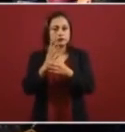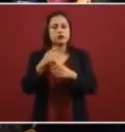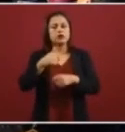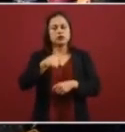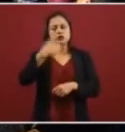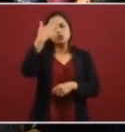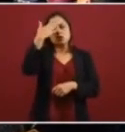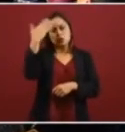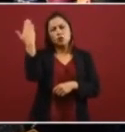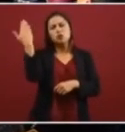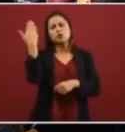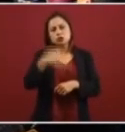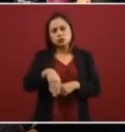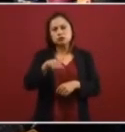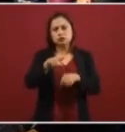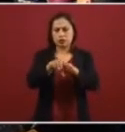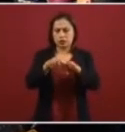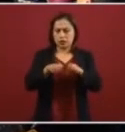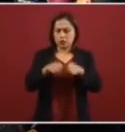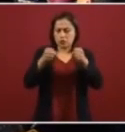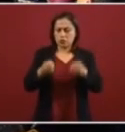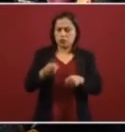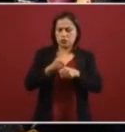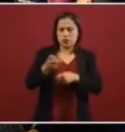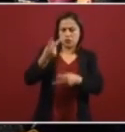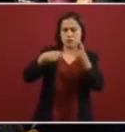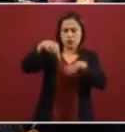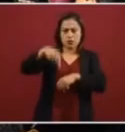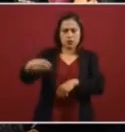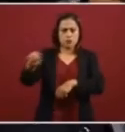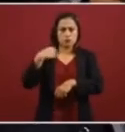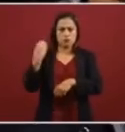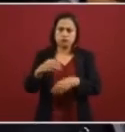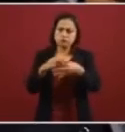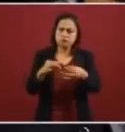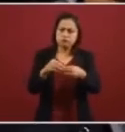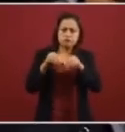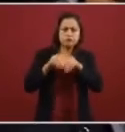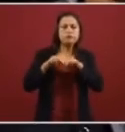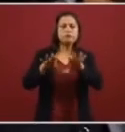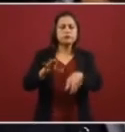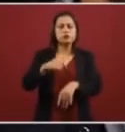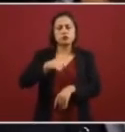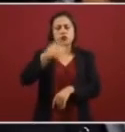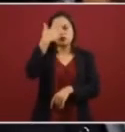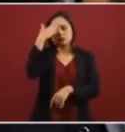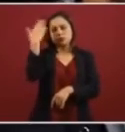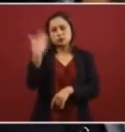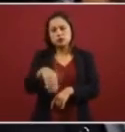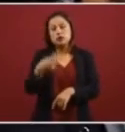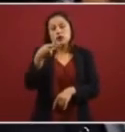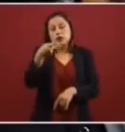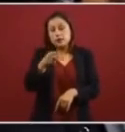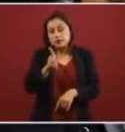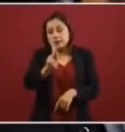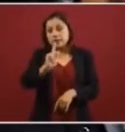y se ha dado esa información pero bueno en este sentido y en este contexto